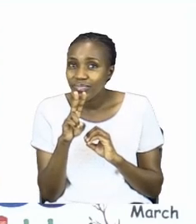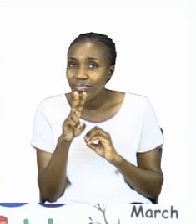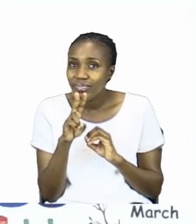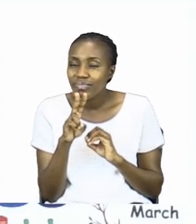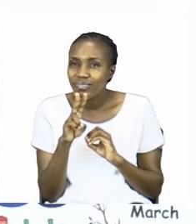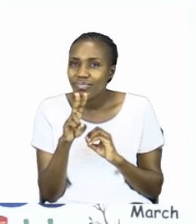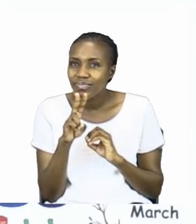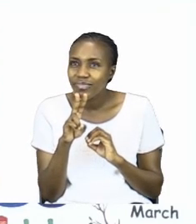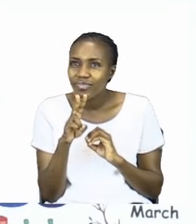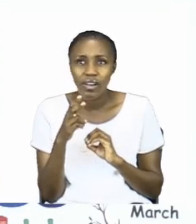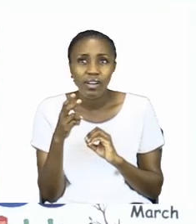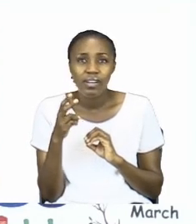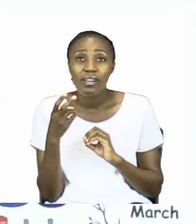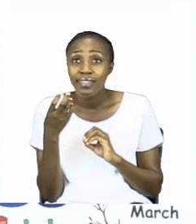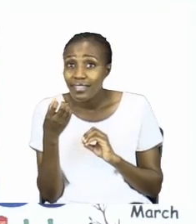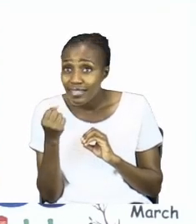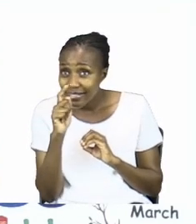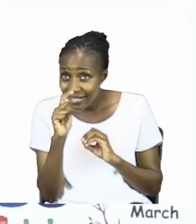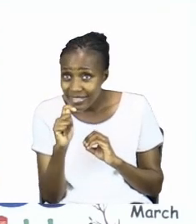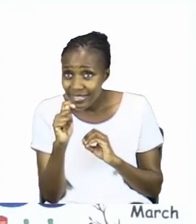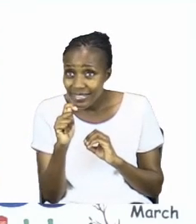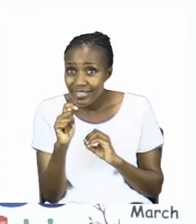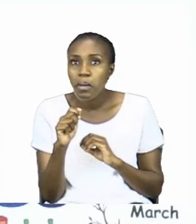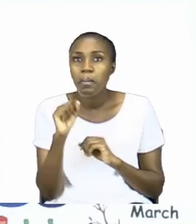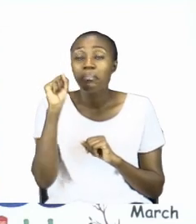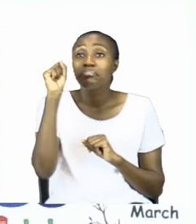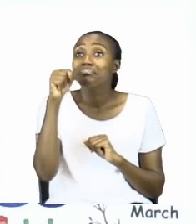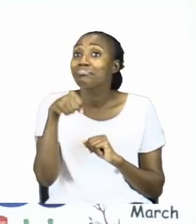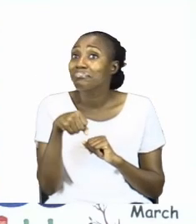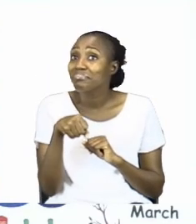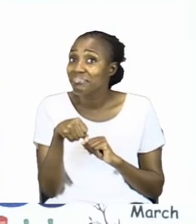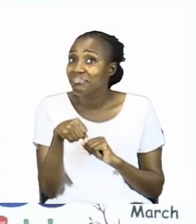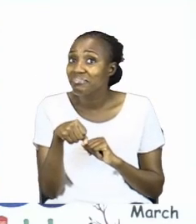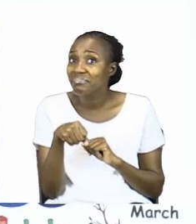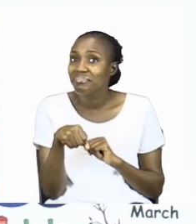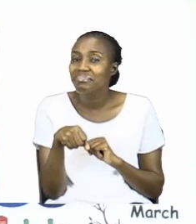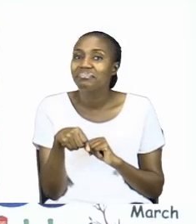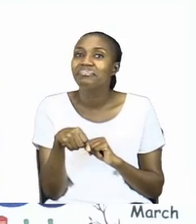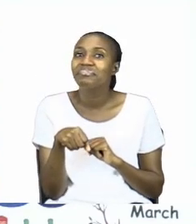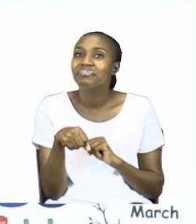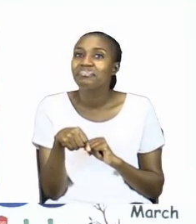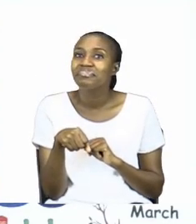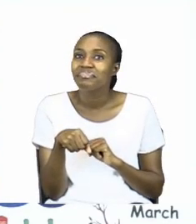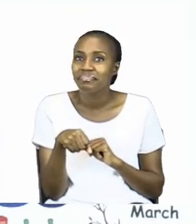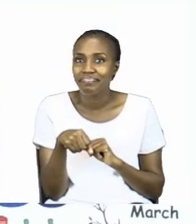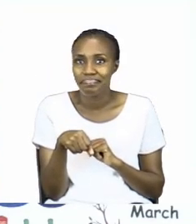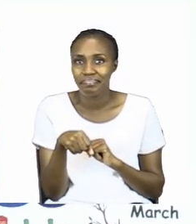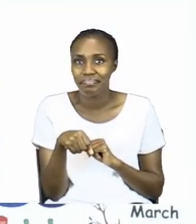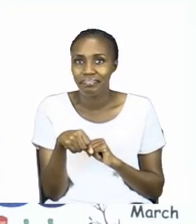one we're looking for. We are looking for Mr. Tenz's friends, and he does have a 2. So the next number